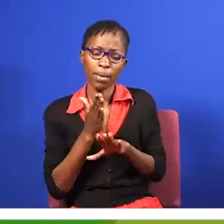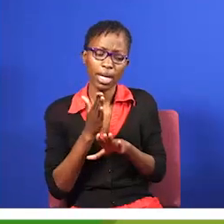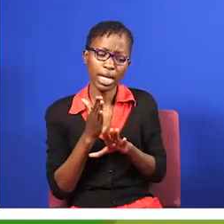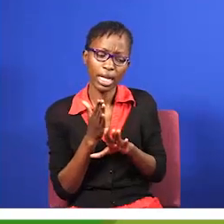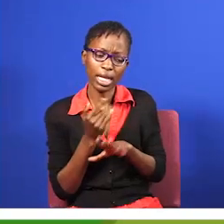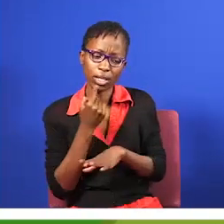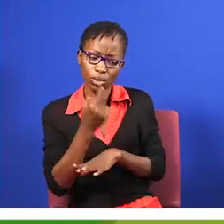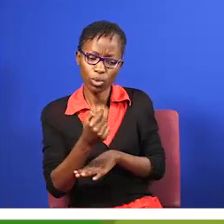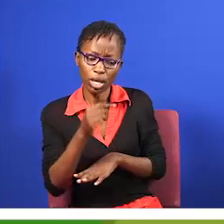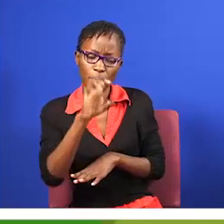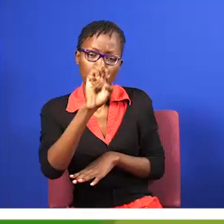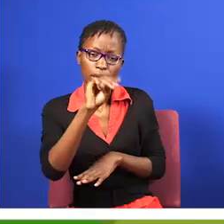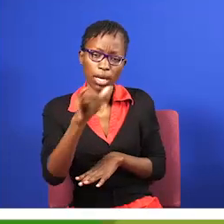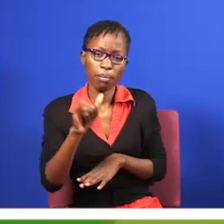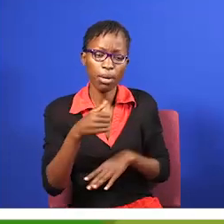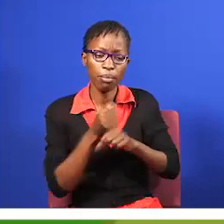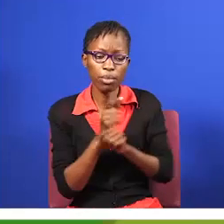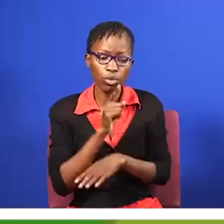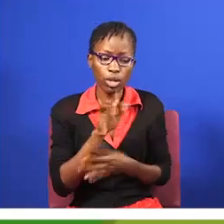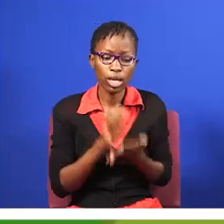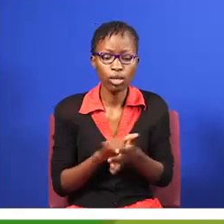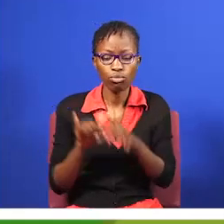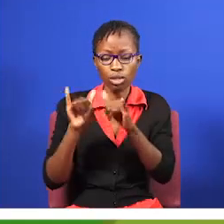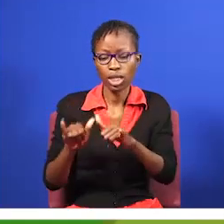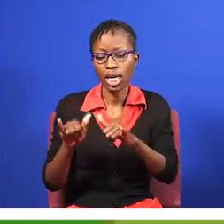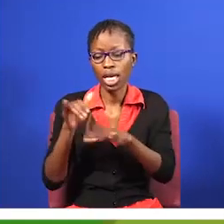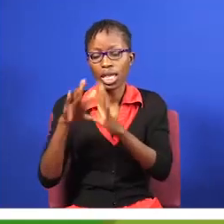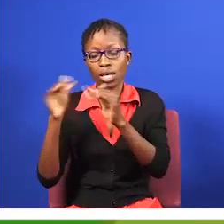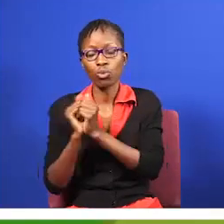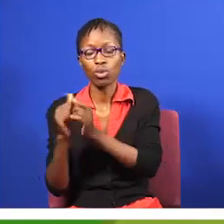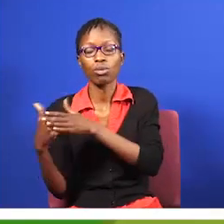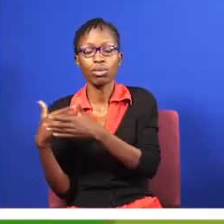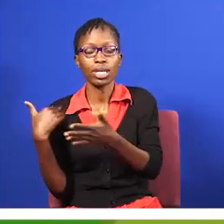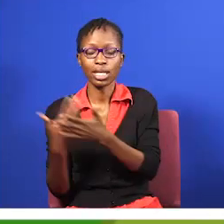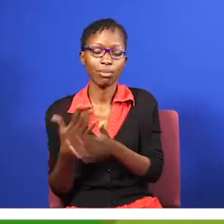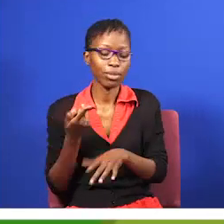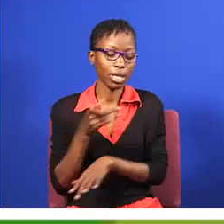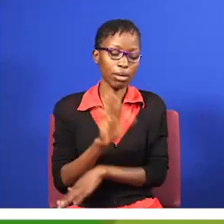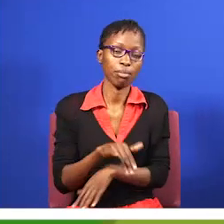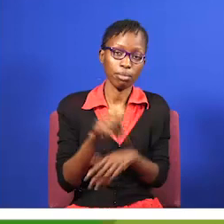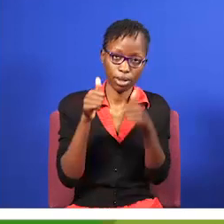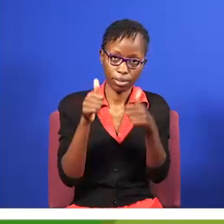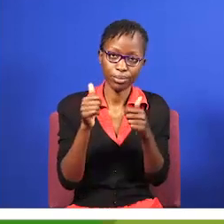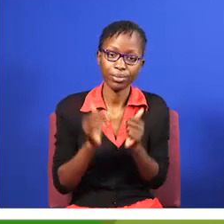said, "Emmy, ensure you stay in the house with the baby until I come back."